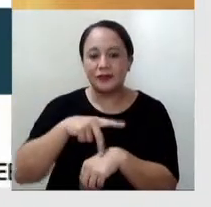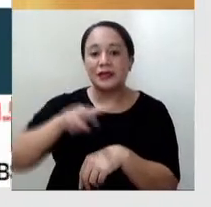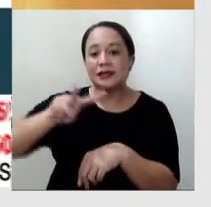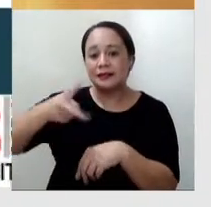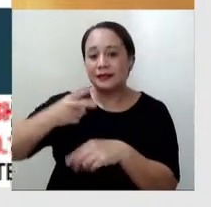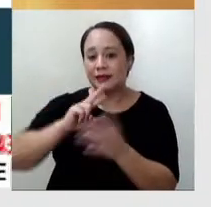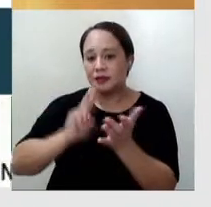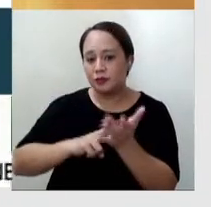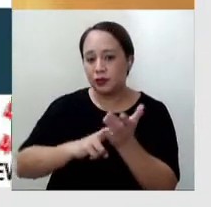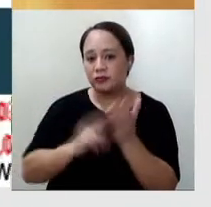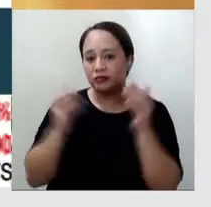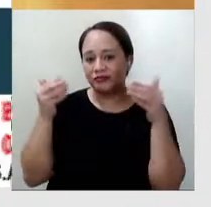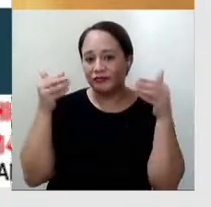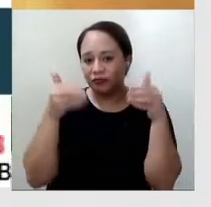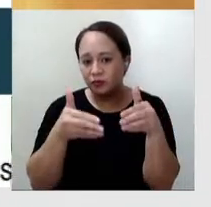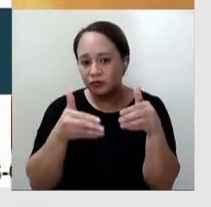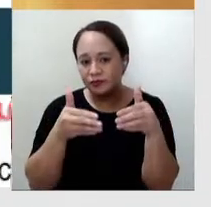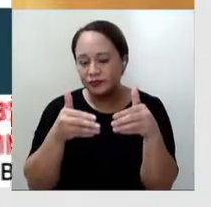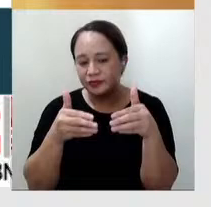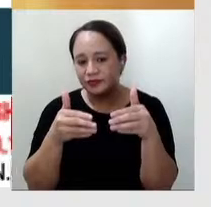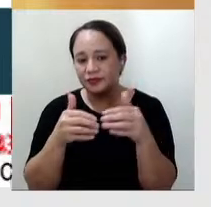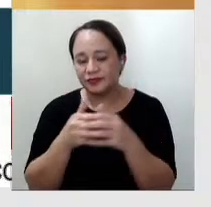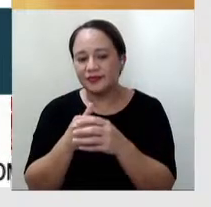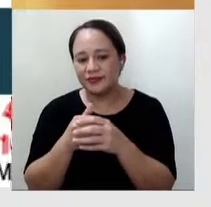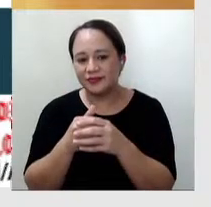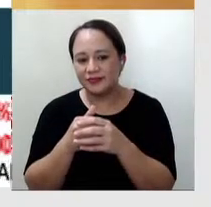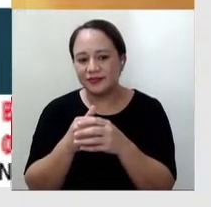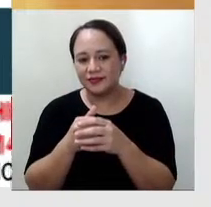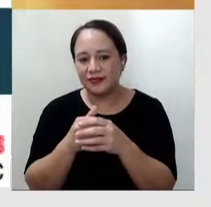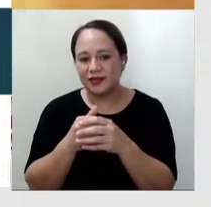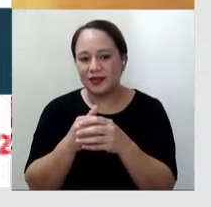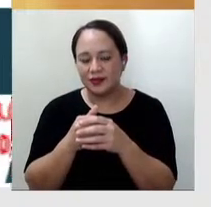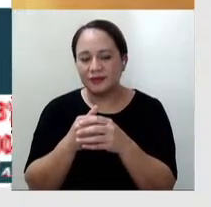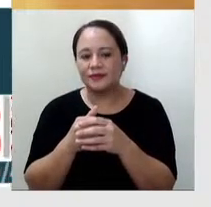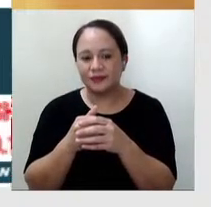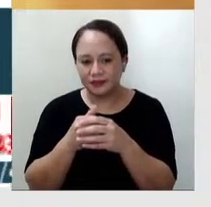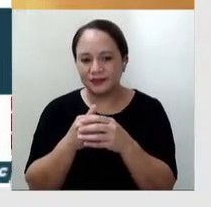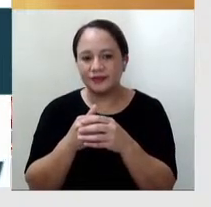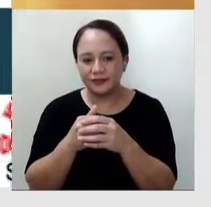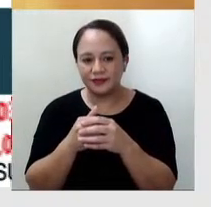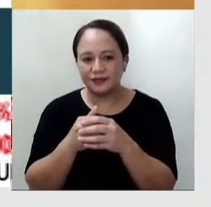report also looks at